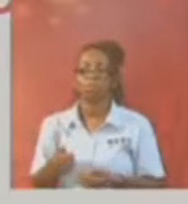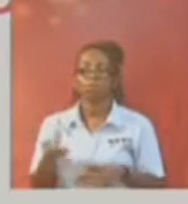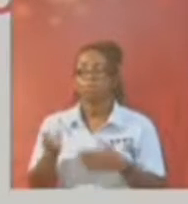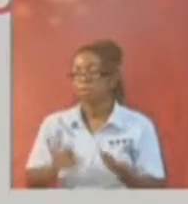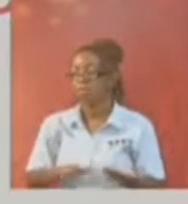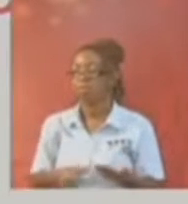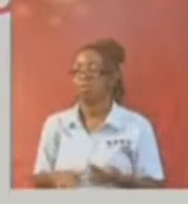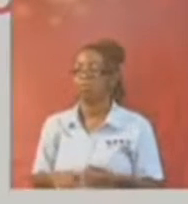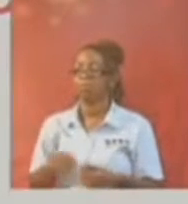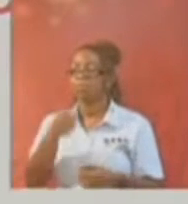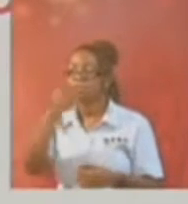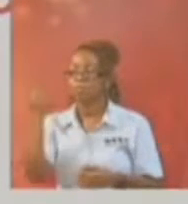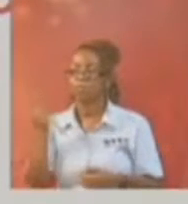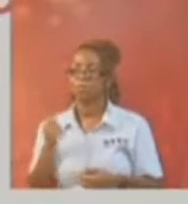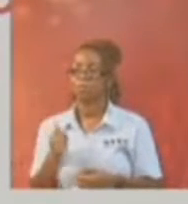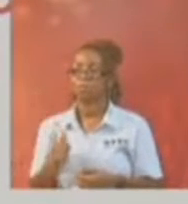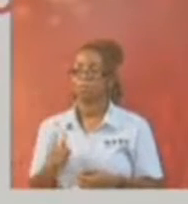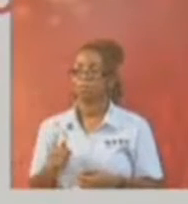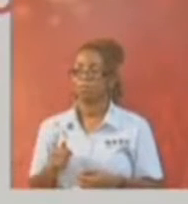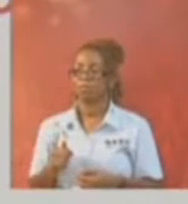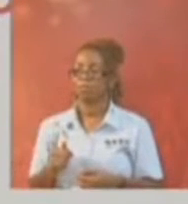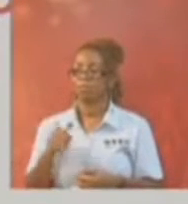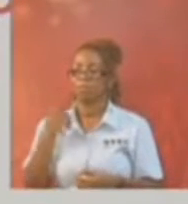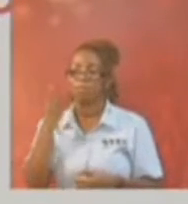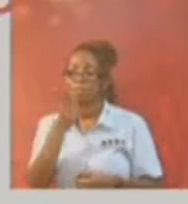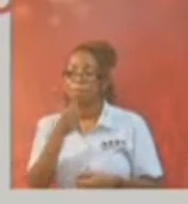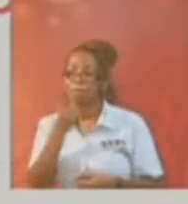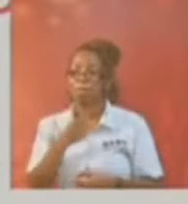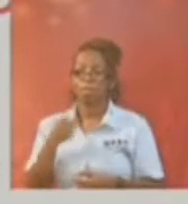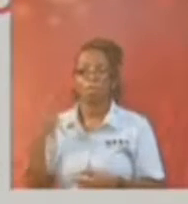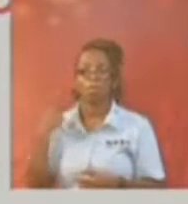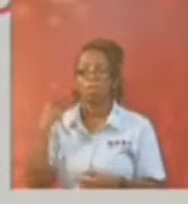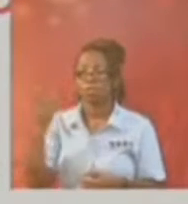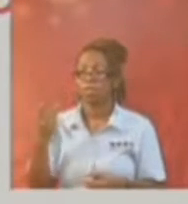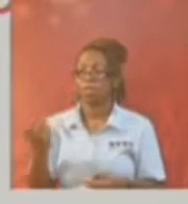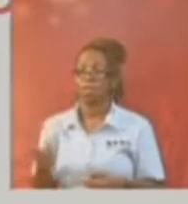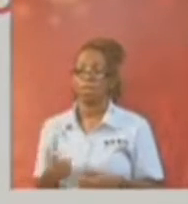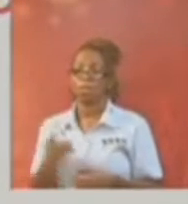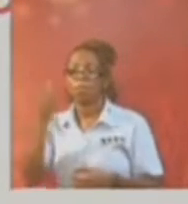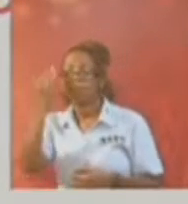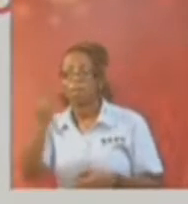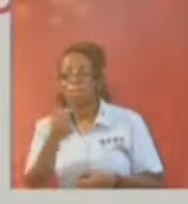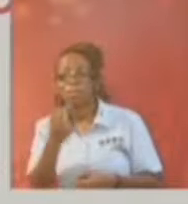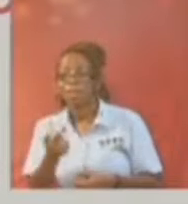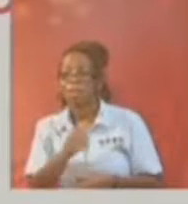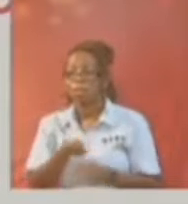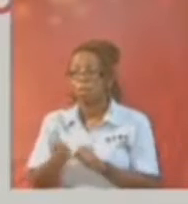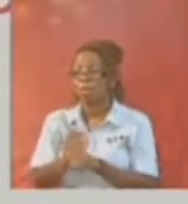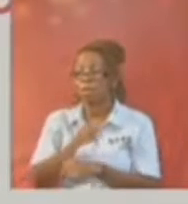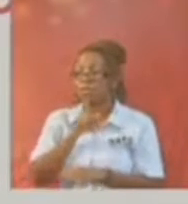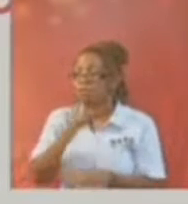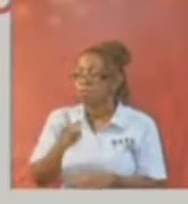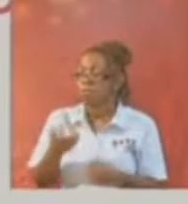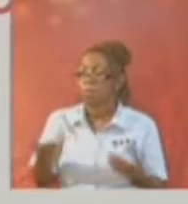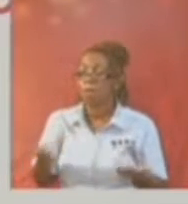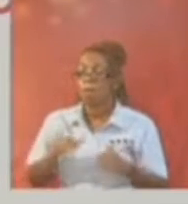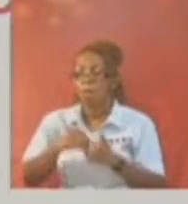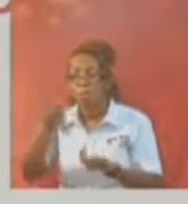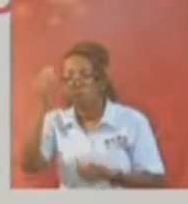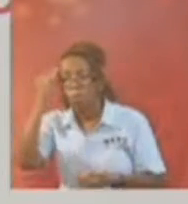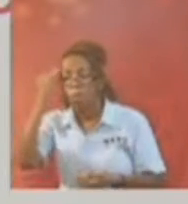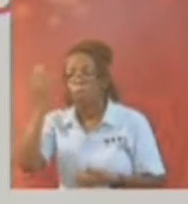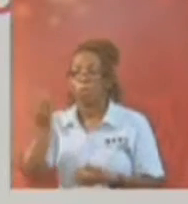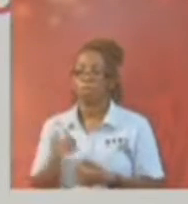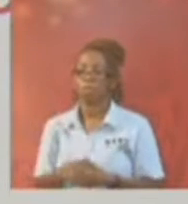right, that is a little clearer, thank you. Now, what happens is that sometimes something like COVID-19, which puts an immense strain on